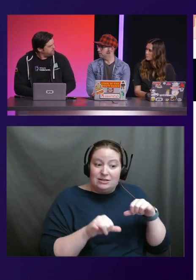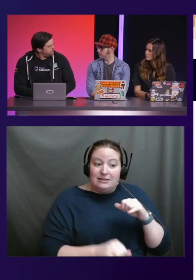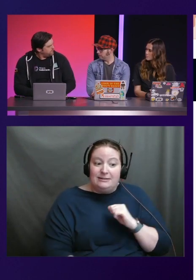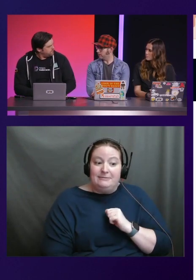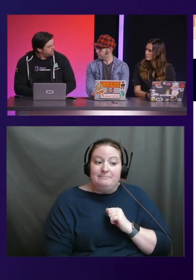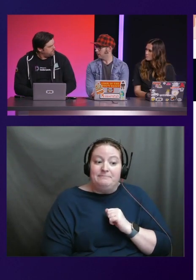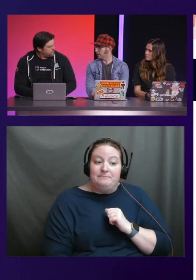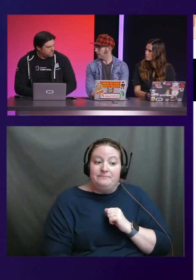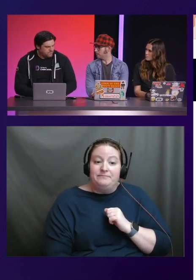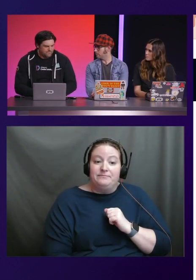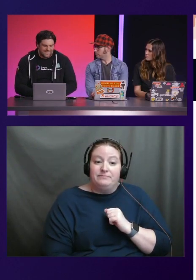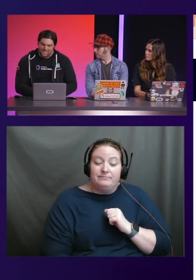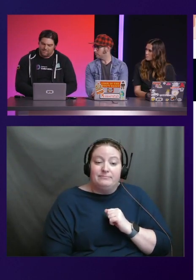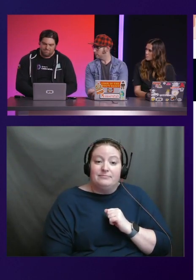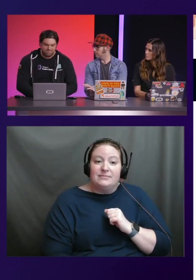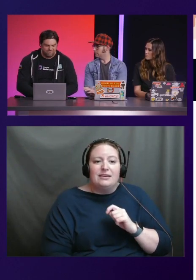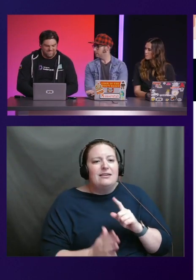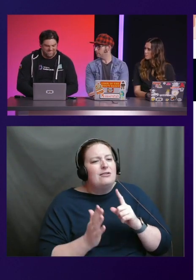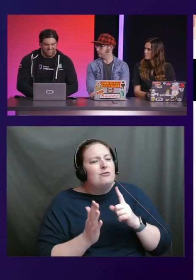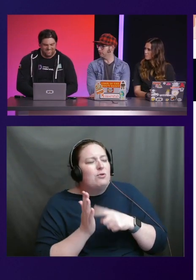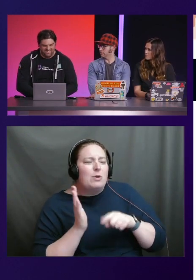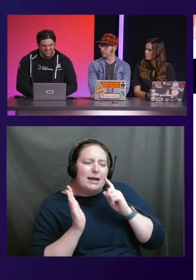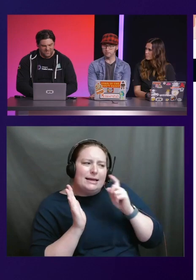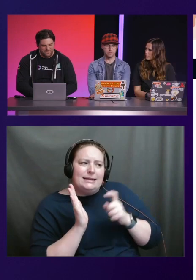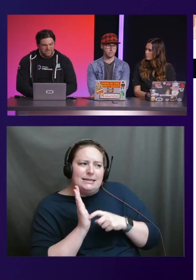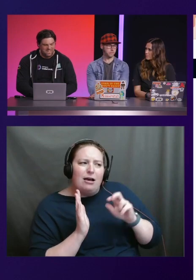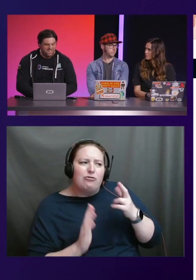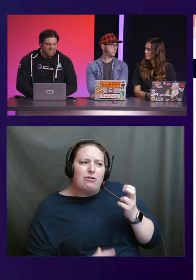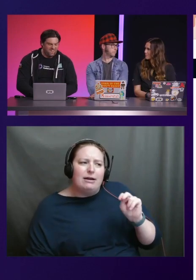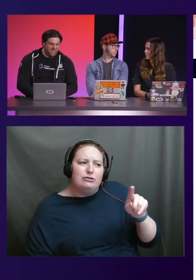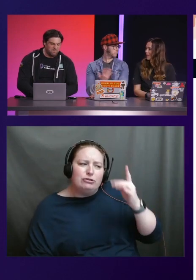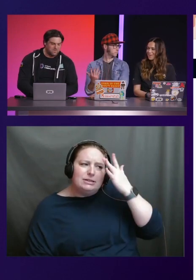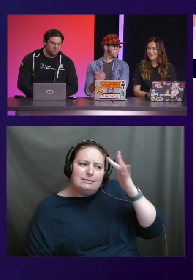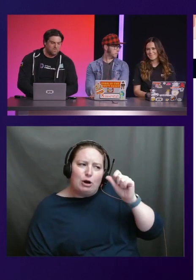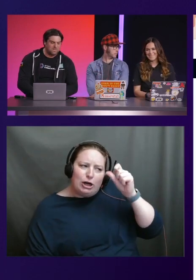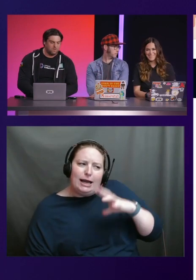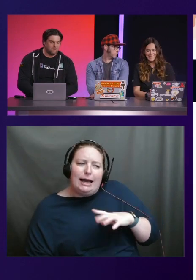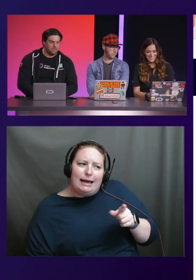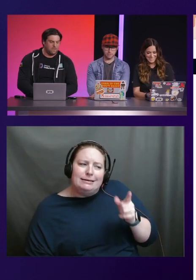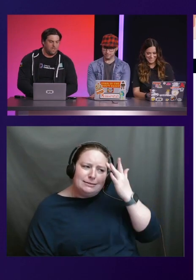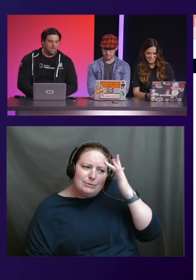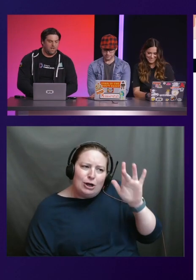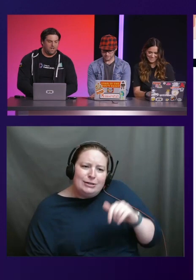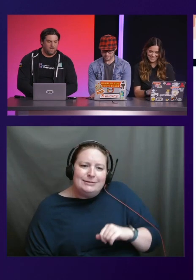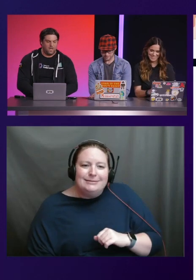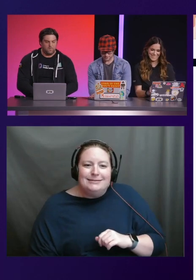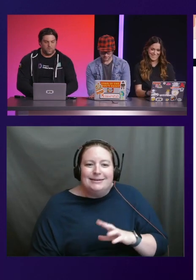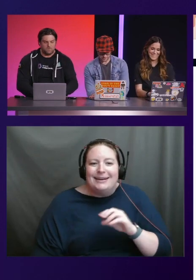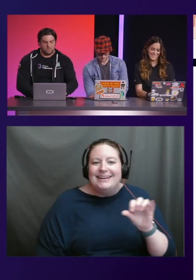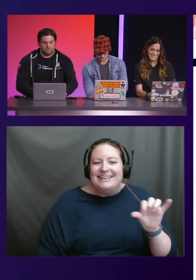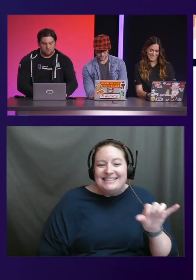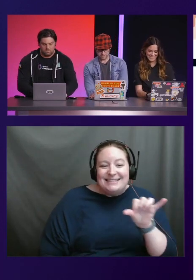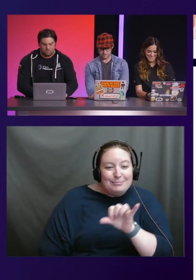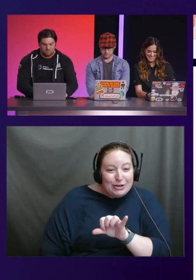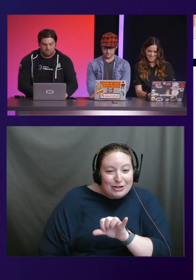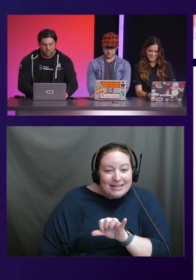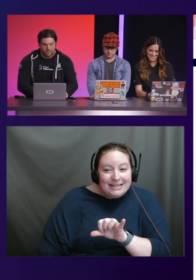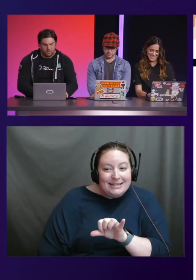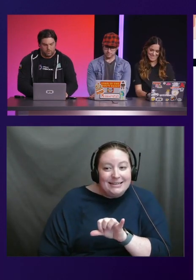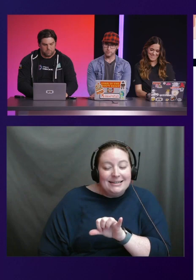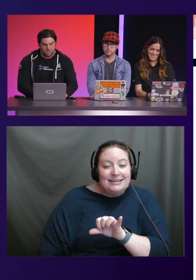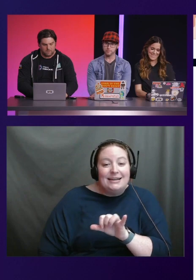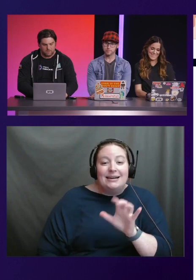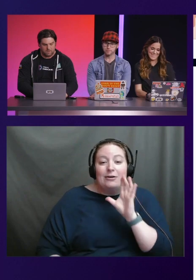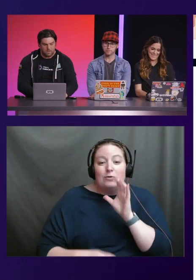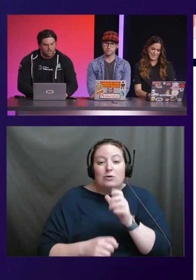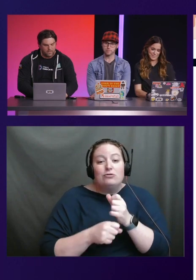Ryan, you're a very smart guy. Don't sell yourself short. Yeah. So similarly, I'm going to create a